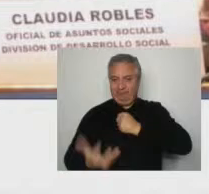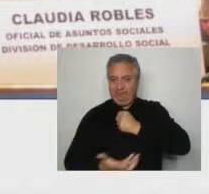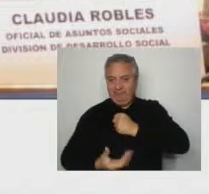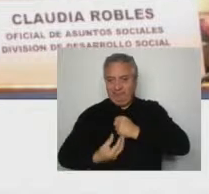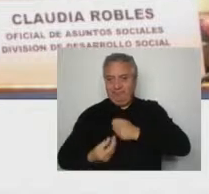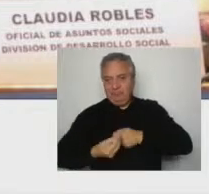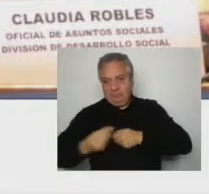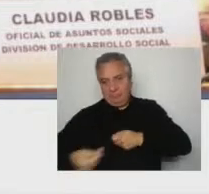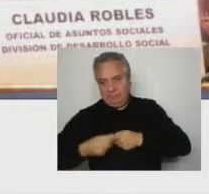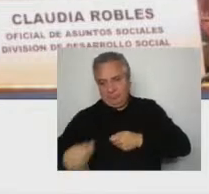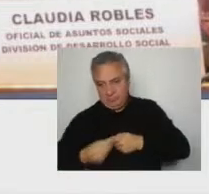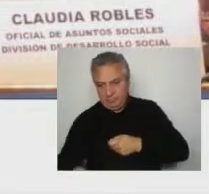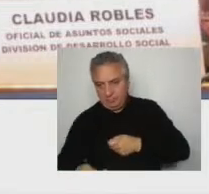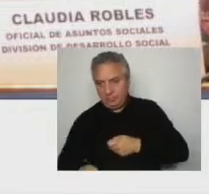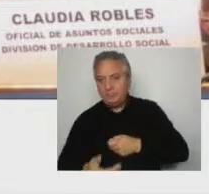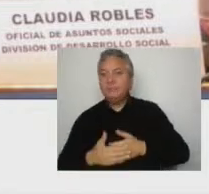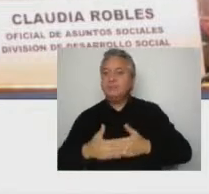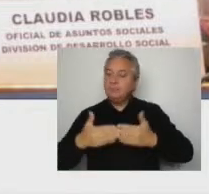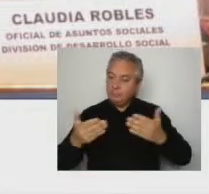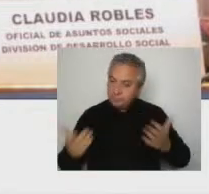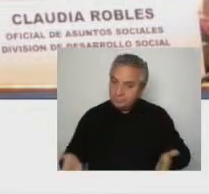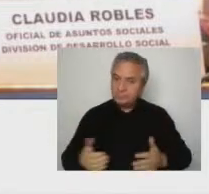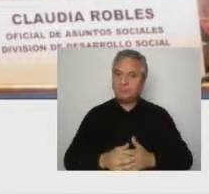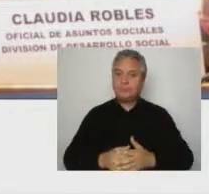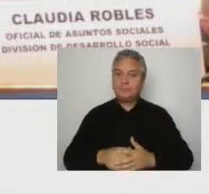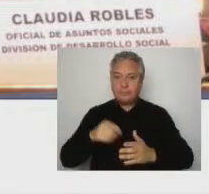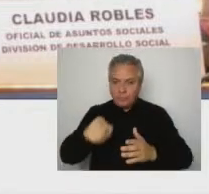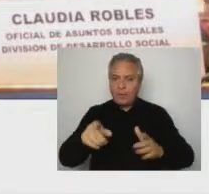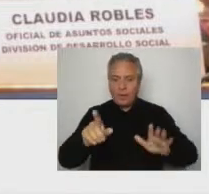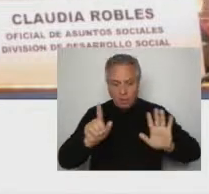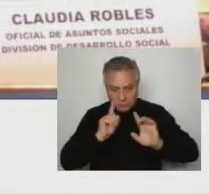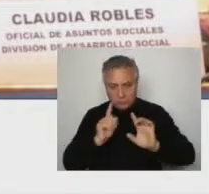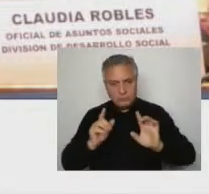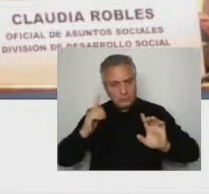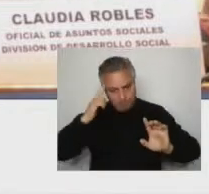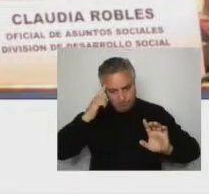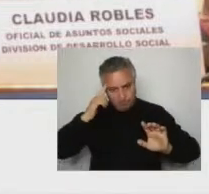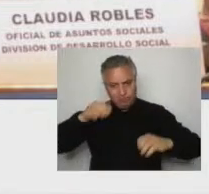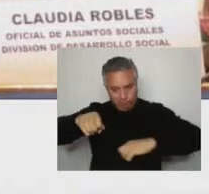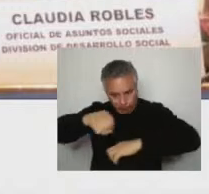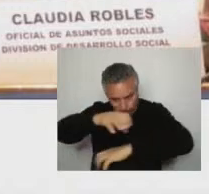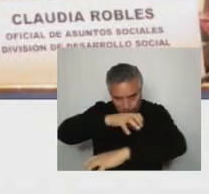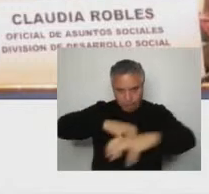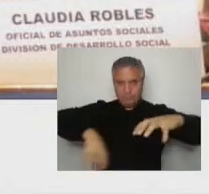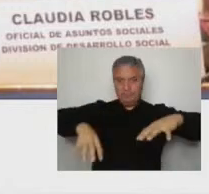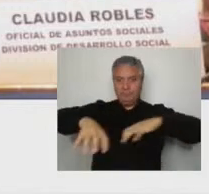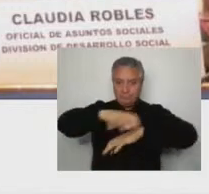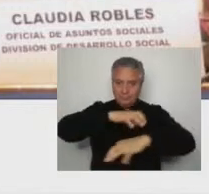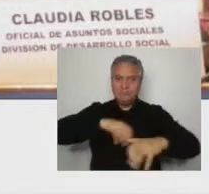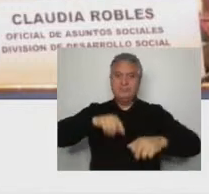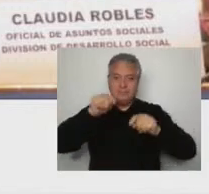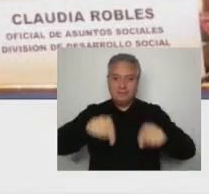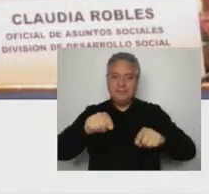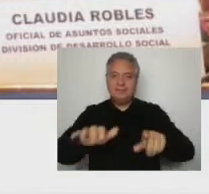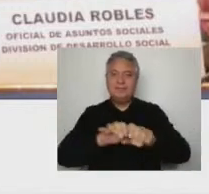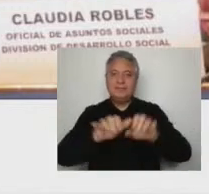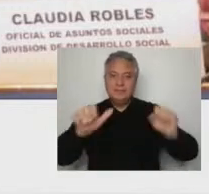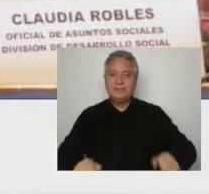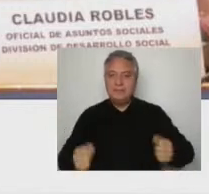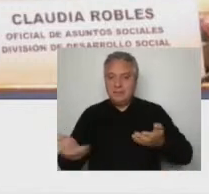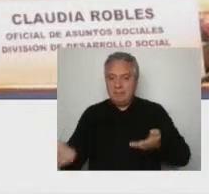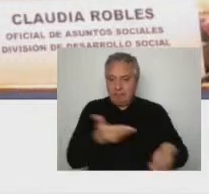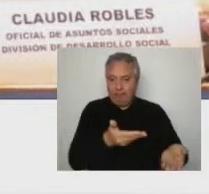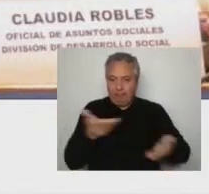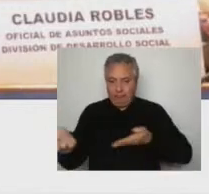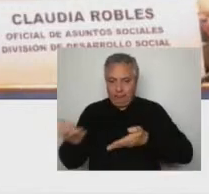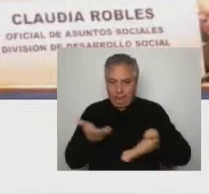they're not funded by the state, but also endogenously, in other words, through redistribution mechanisms within the contribution system,